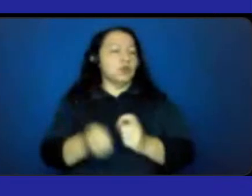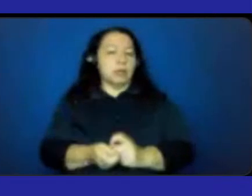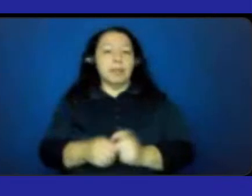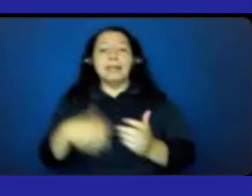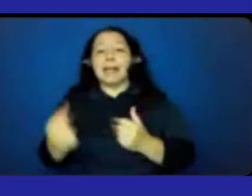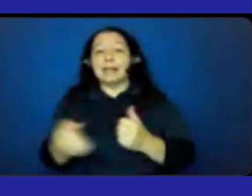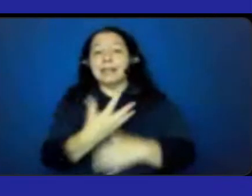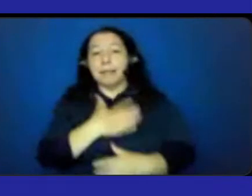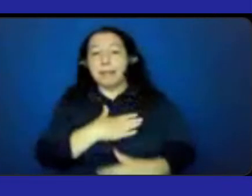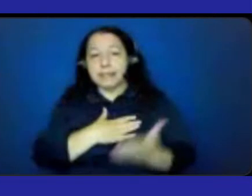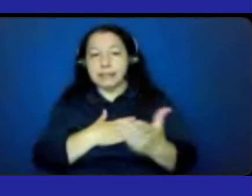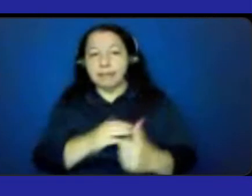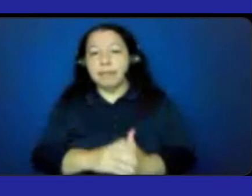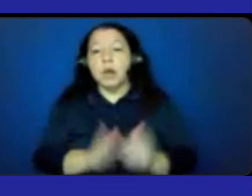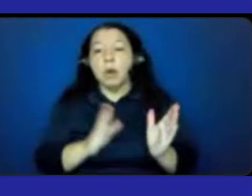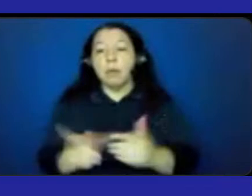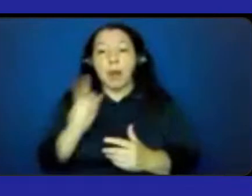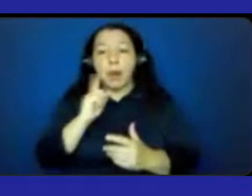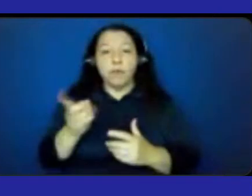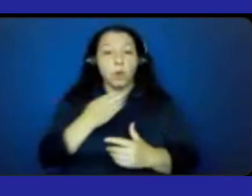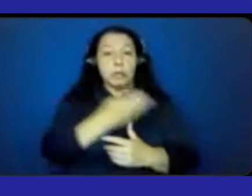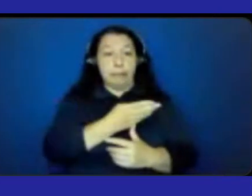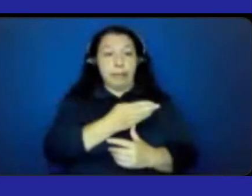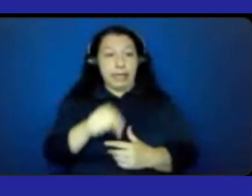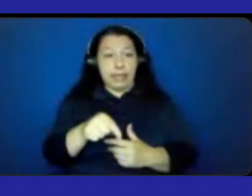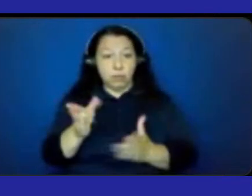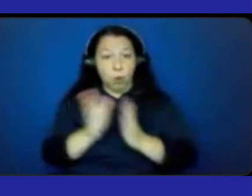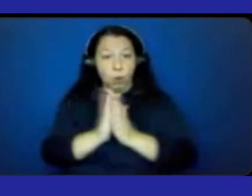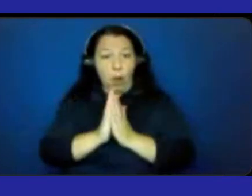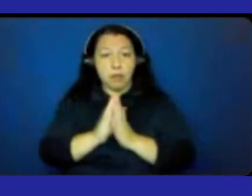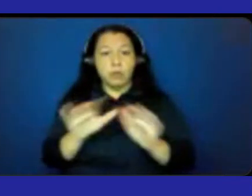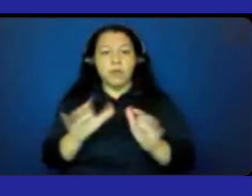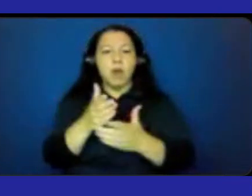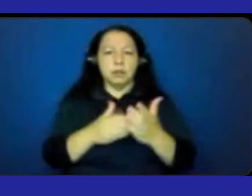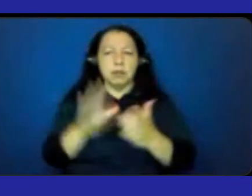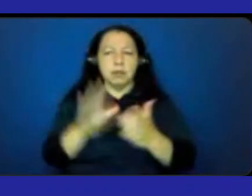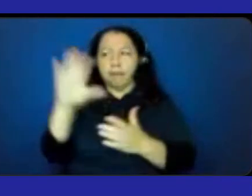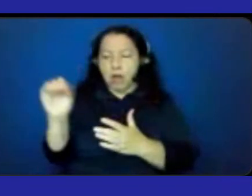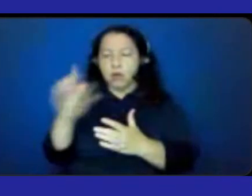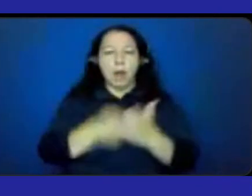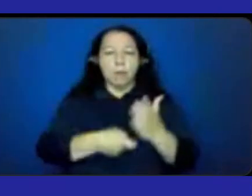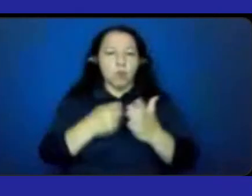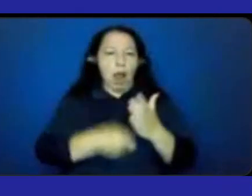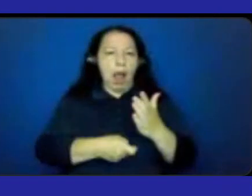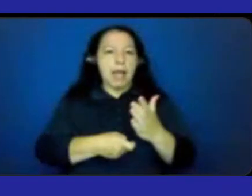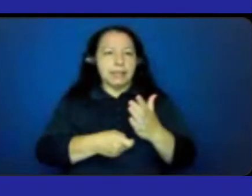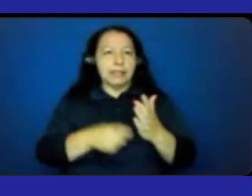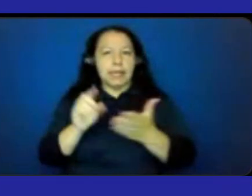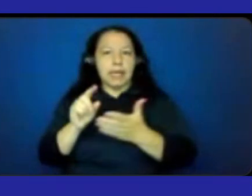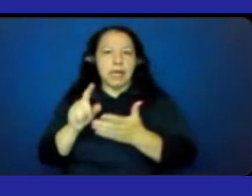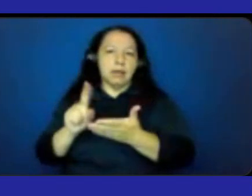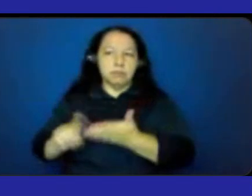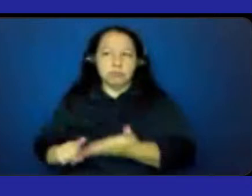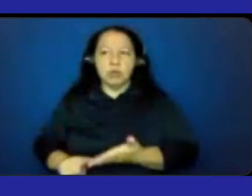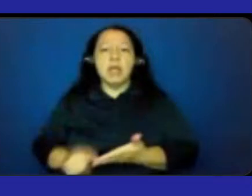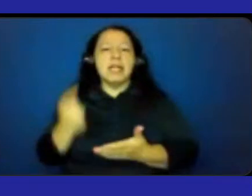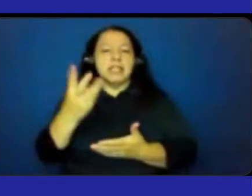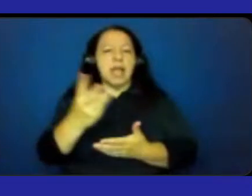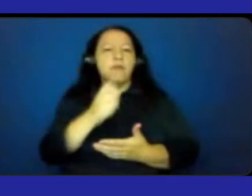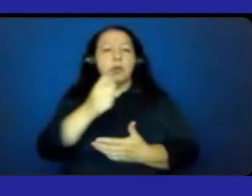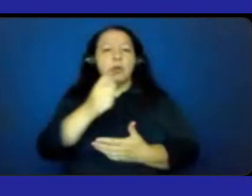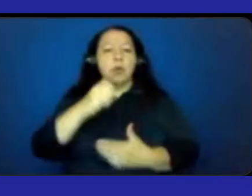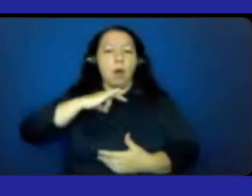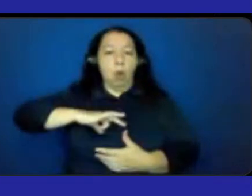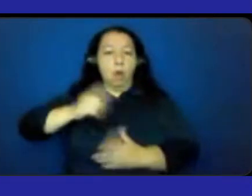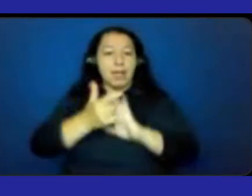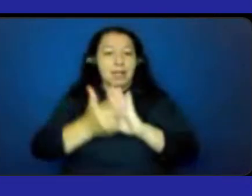In preparation for submitting this request, we have done some vendor and pricing due diligence. While there are several nonprofit legal service providers